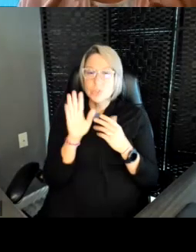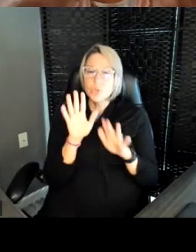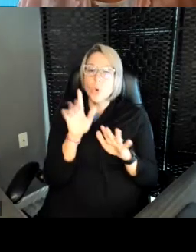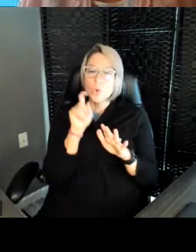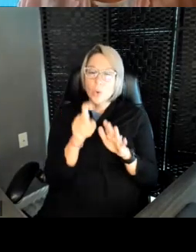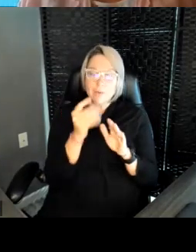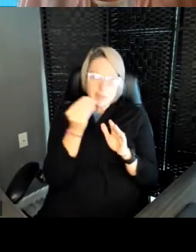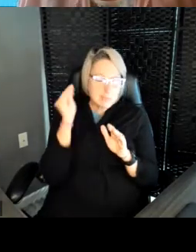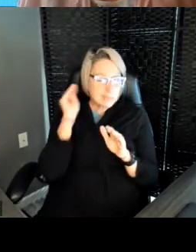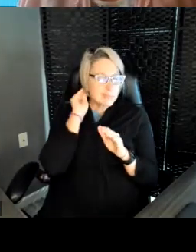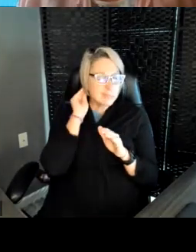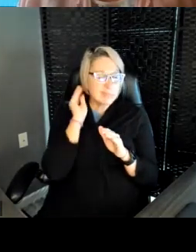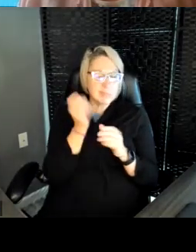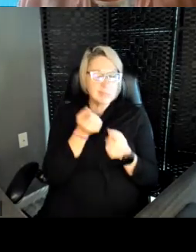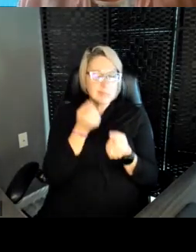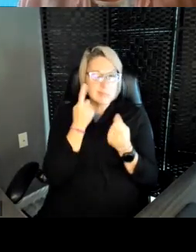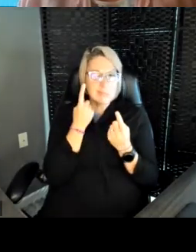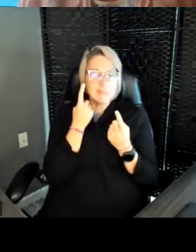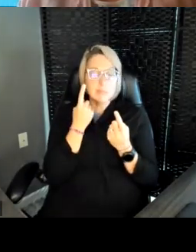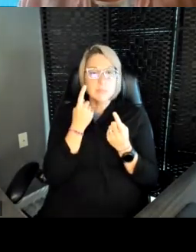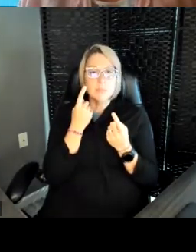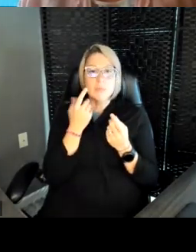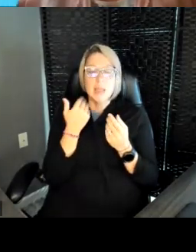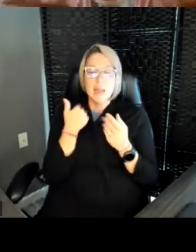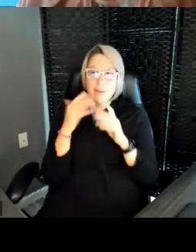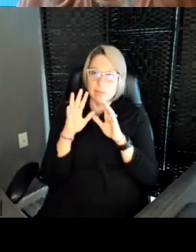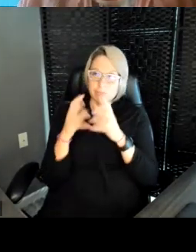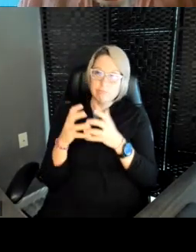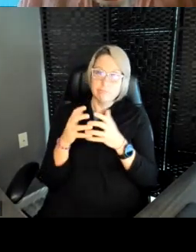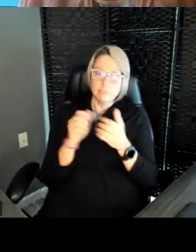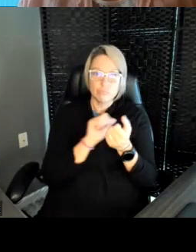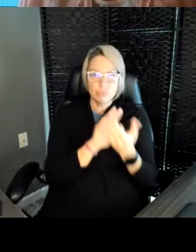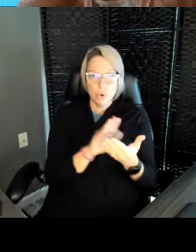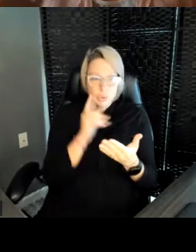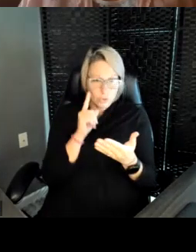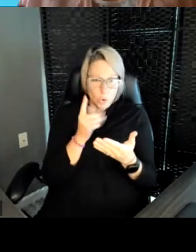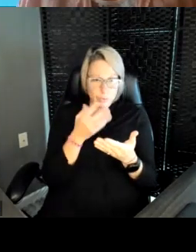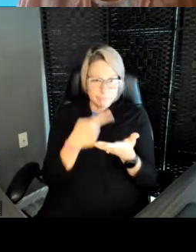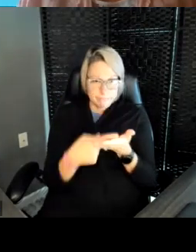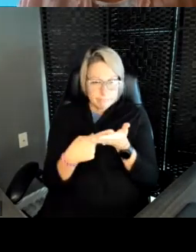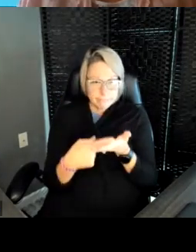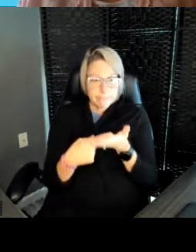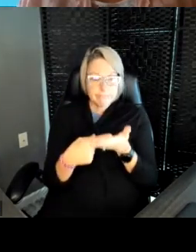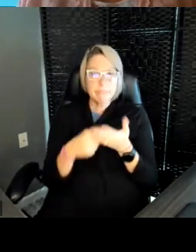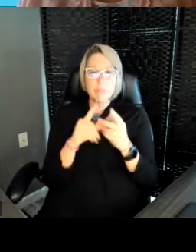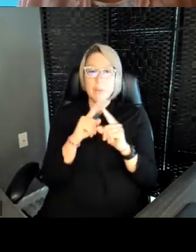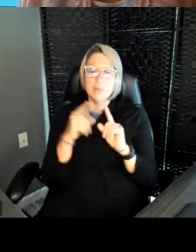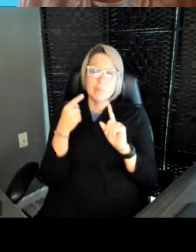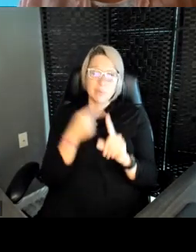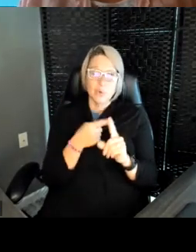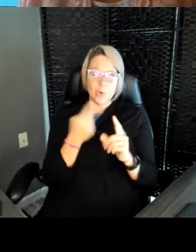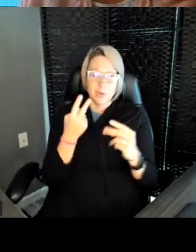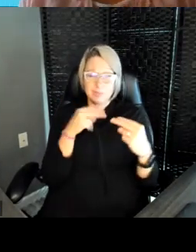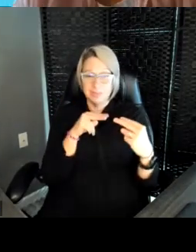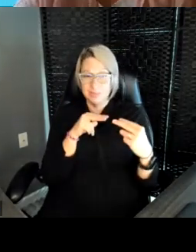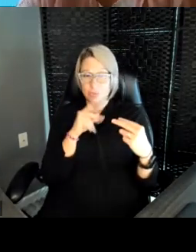kind of in a box and do that team approach of discussion. But bottom line is eye contact really matters